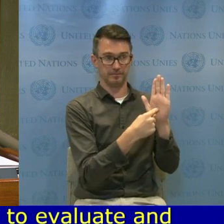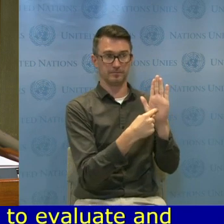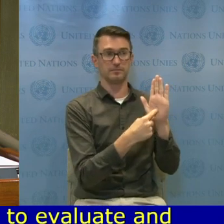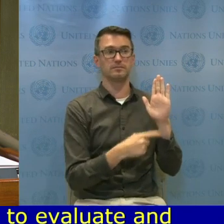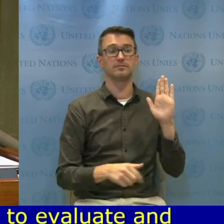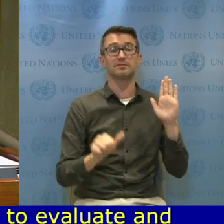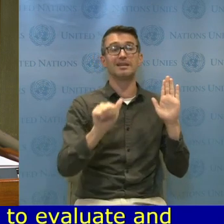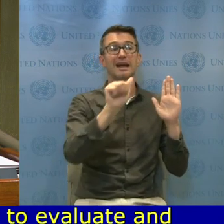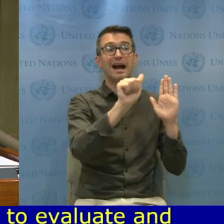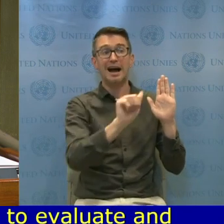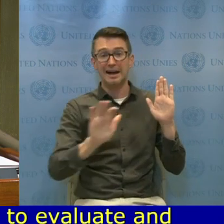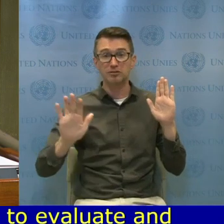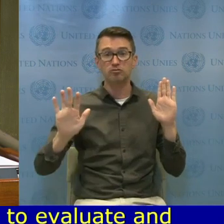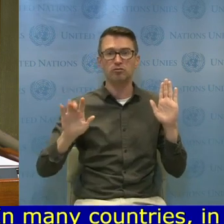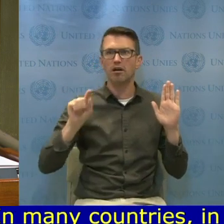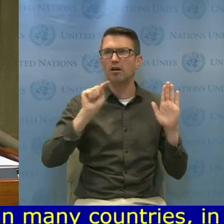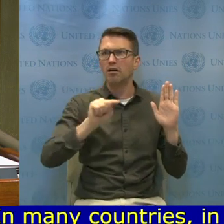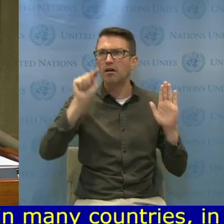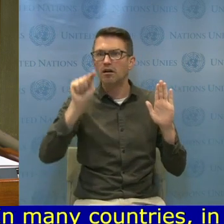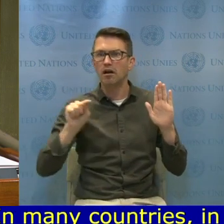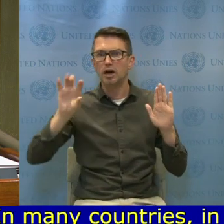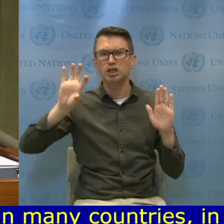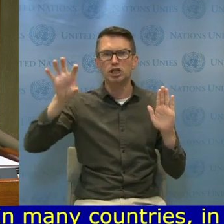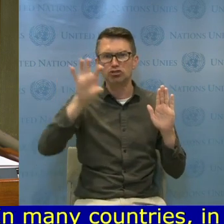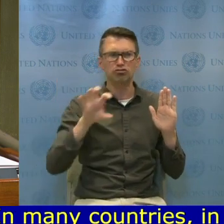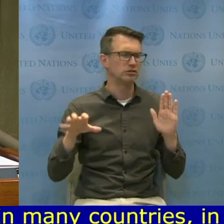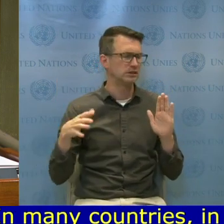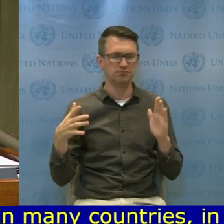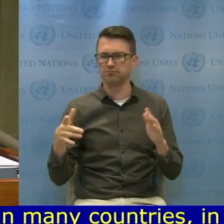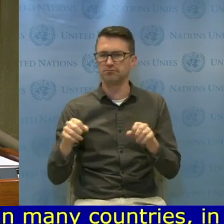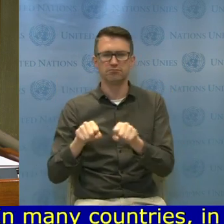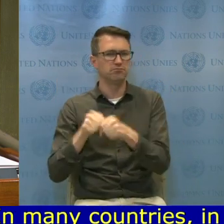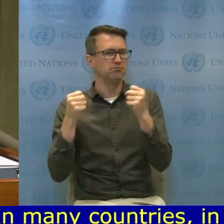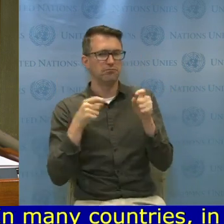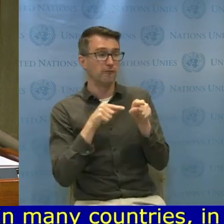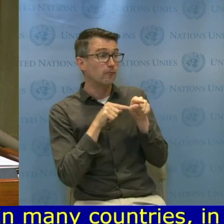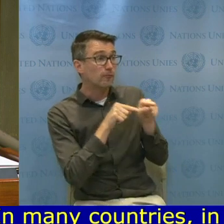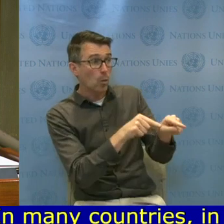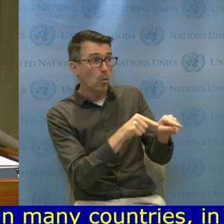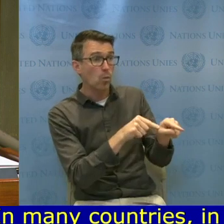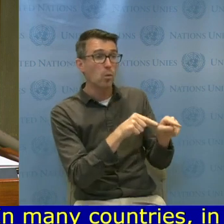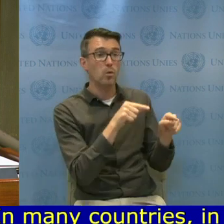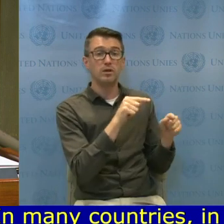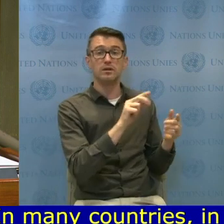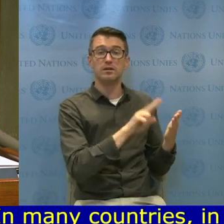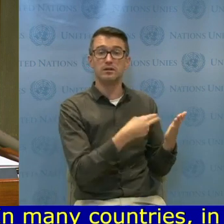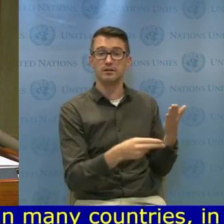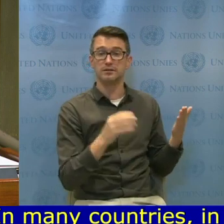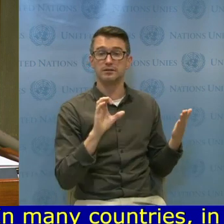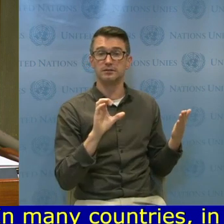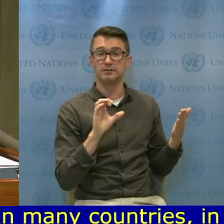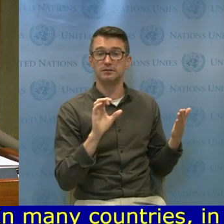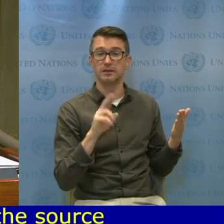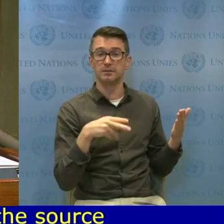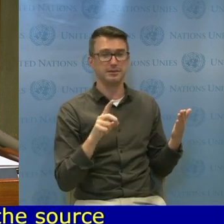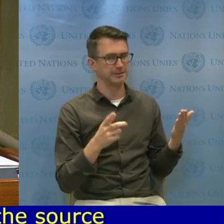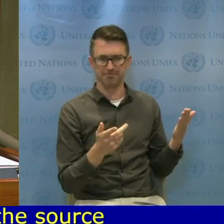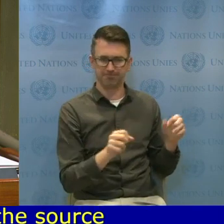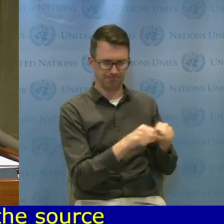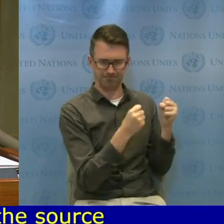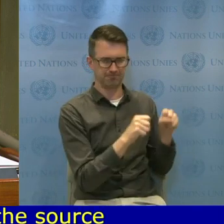treatment. Mental Health Act also usually mandates the formation of more mental hospitals, which is not according to